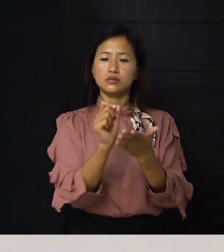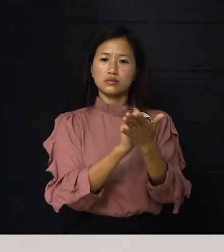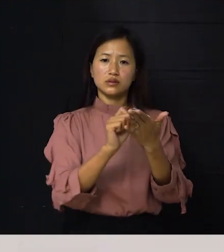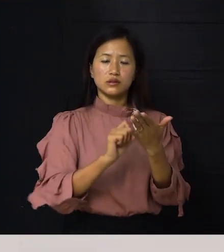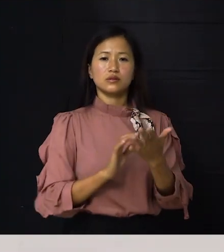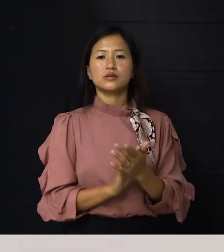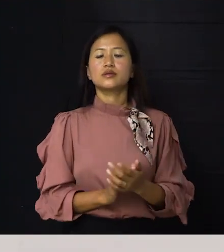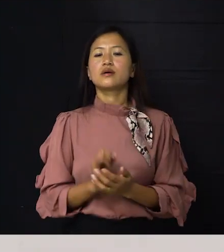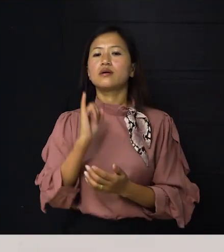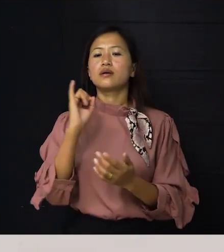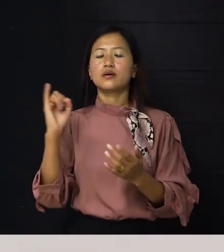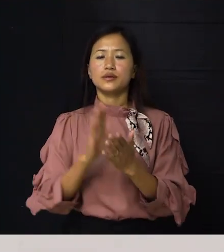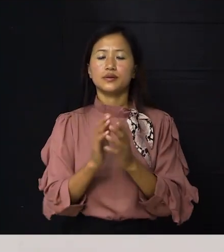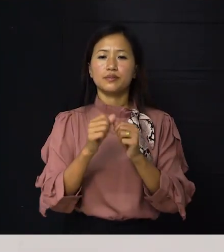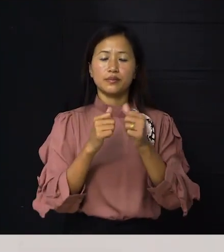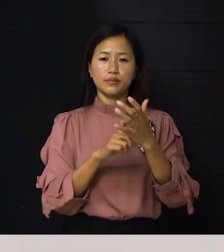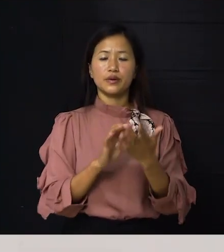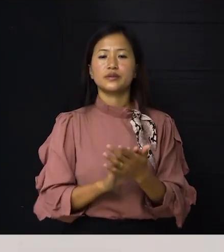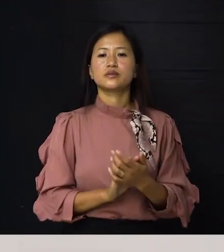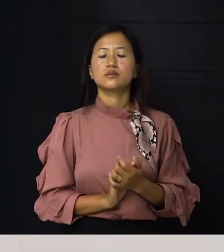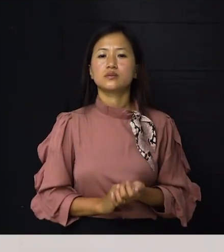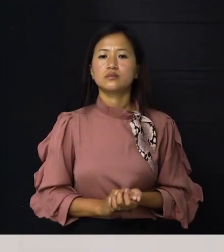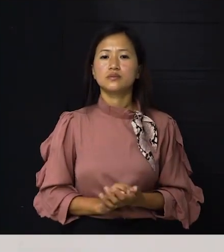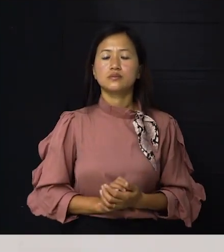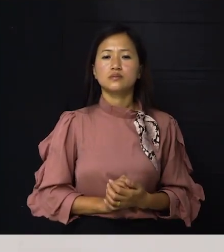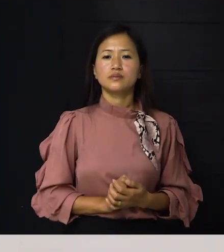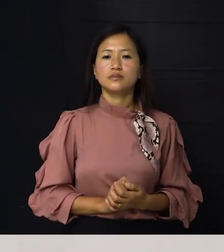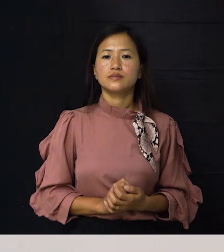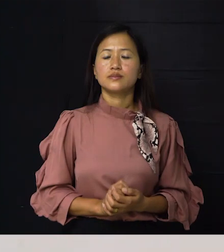the Ain-i-Akbari, all right? So